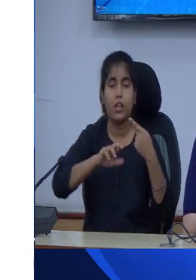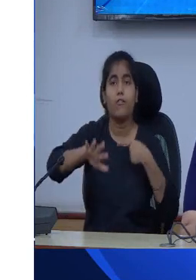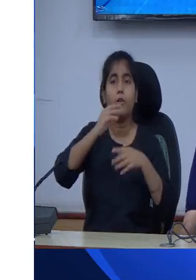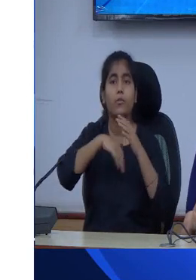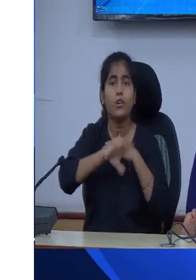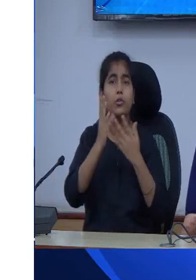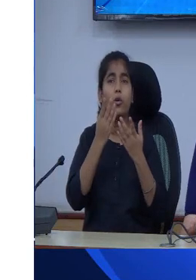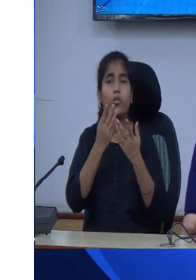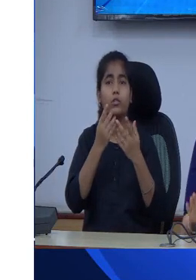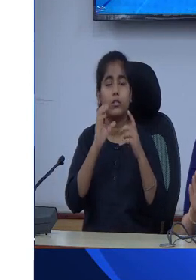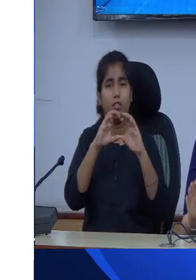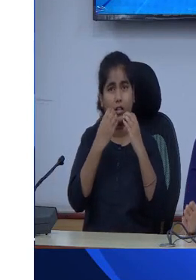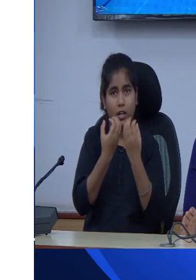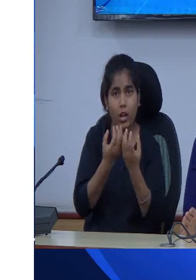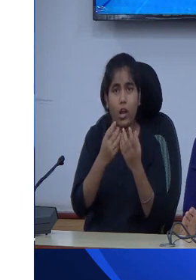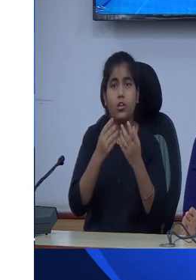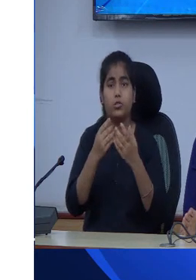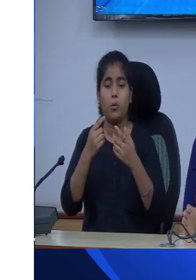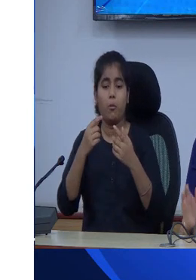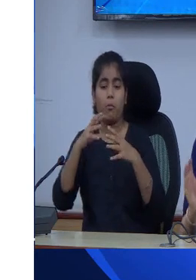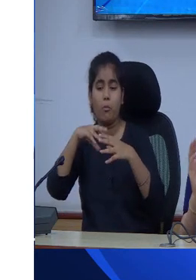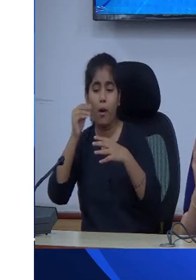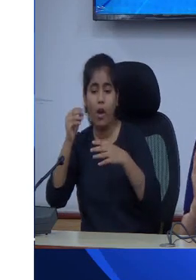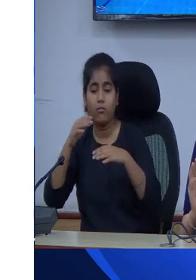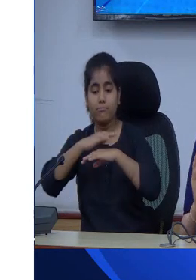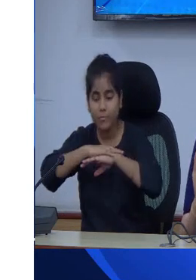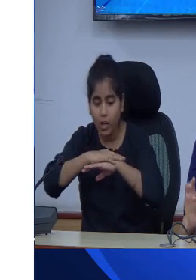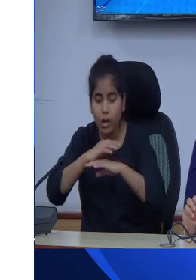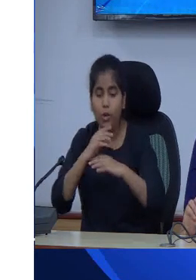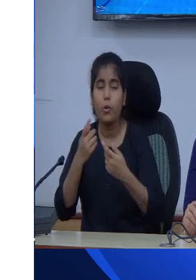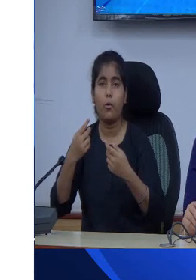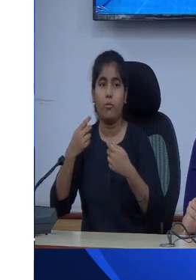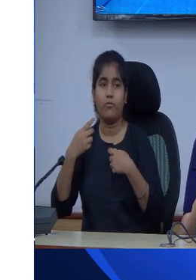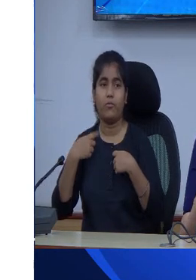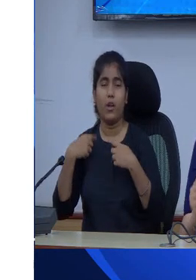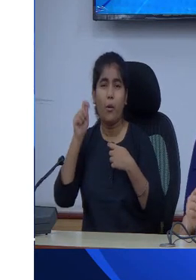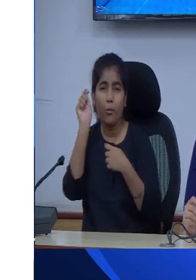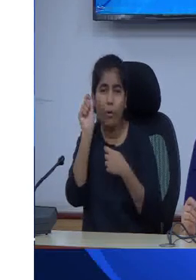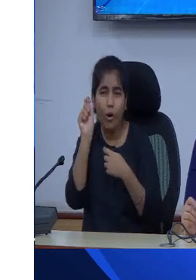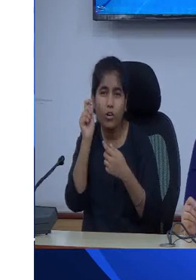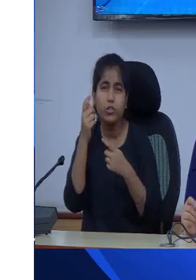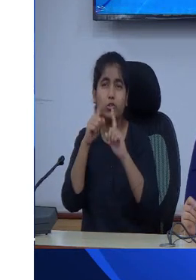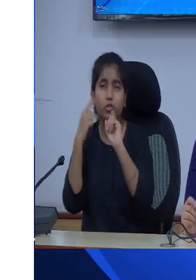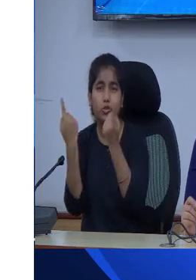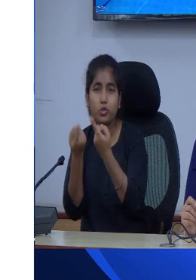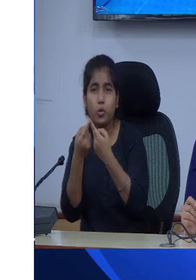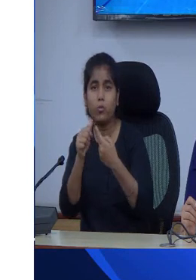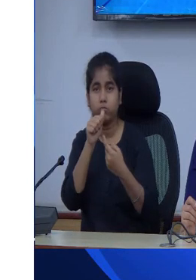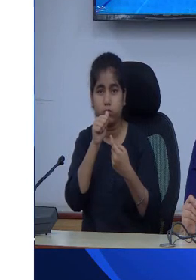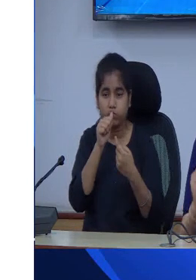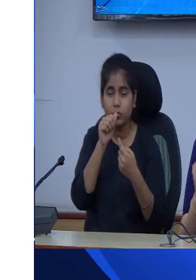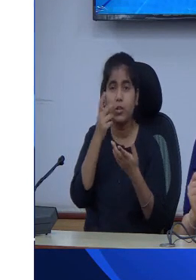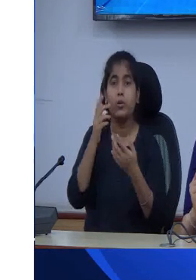environment, which includes not only the classrooms, the corridors which have to be accessible, the washrooms, a very important component, the drinking water points have